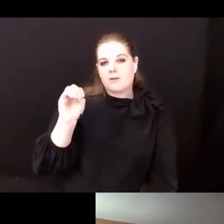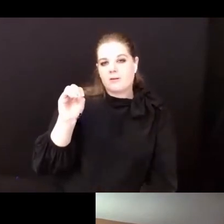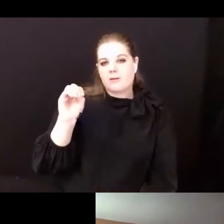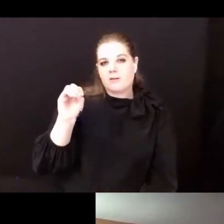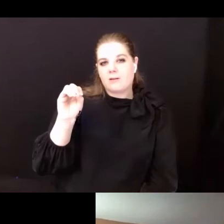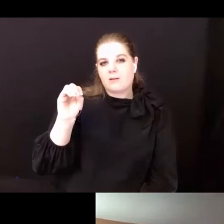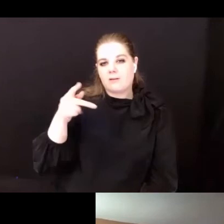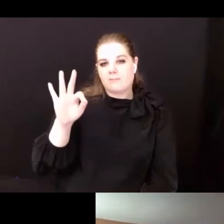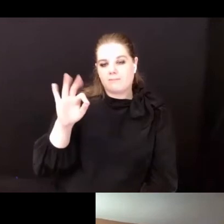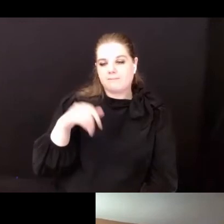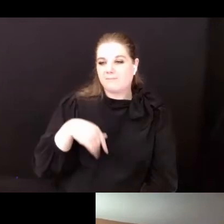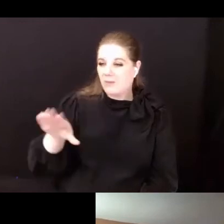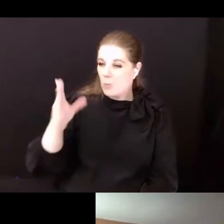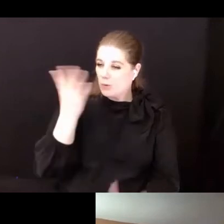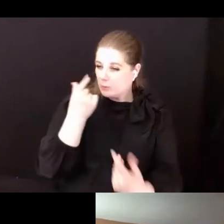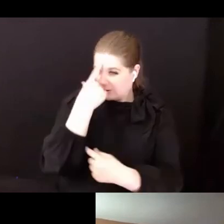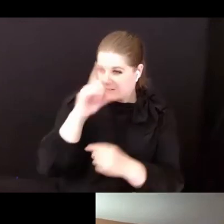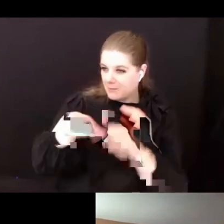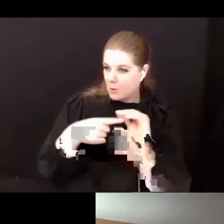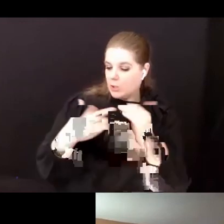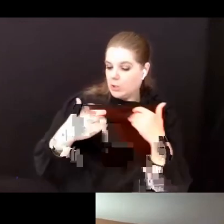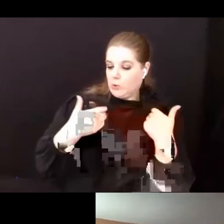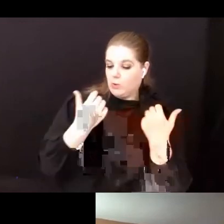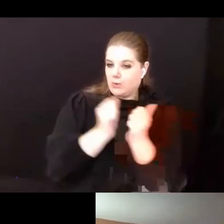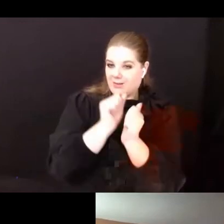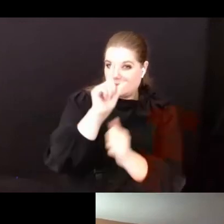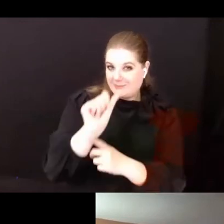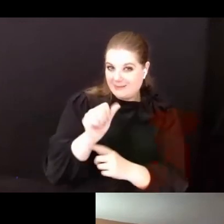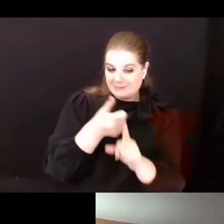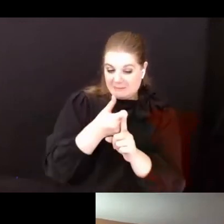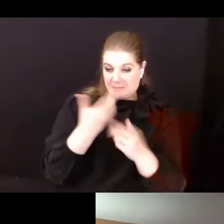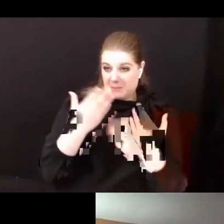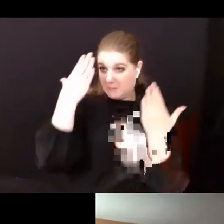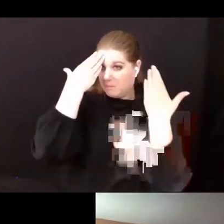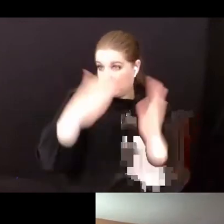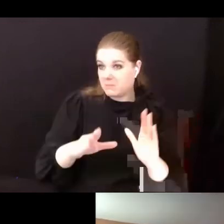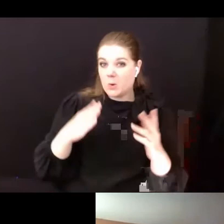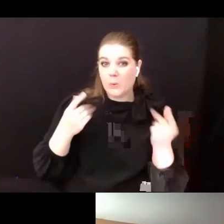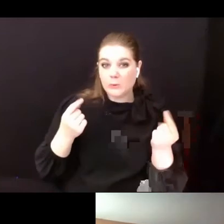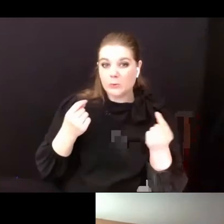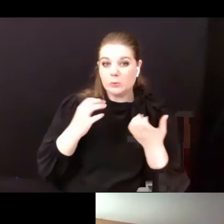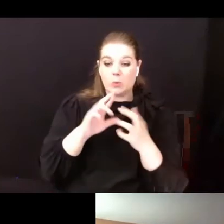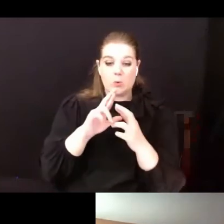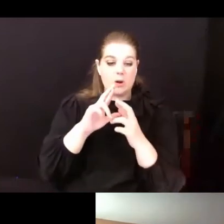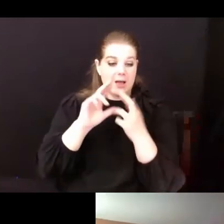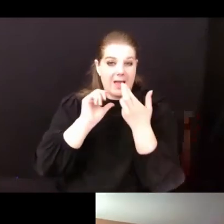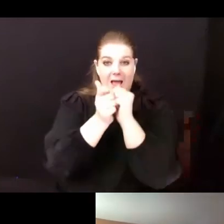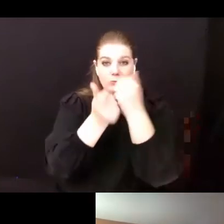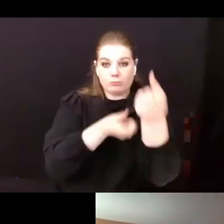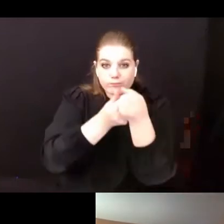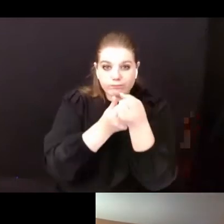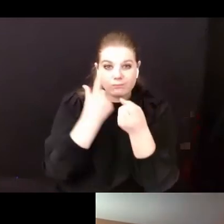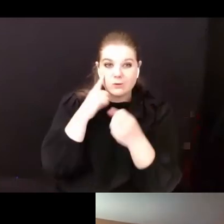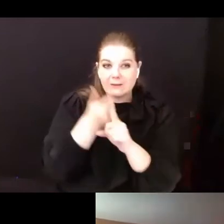who may not know what they want to do or may not know how to advocate for themselves? You said